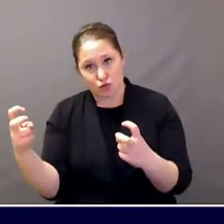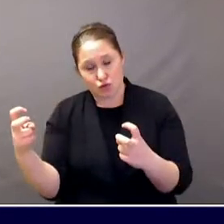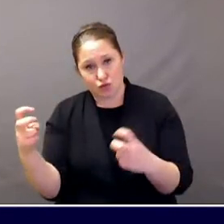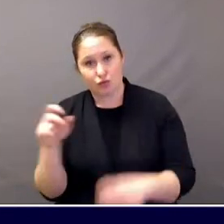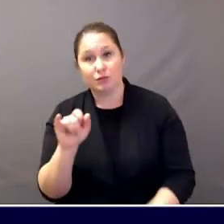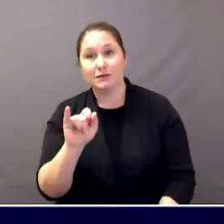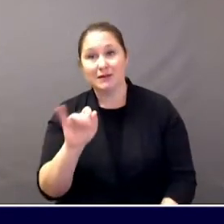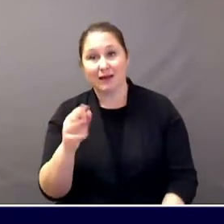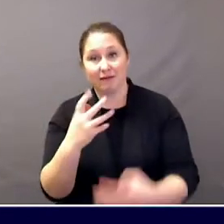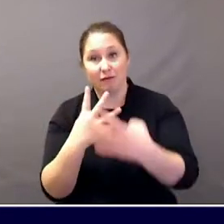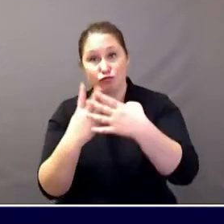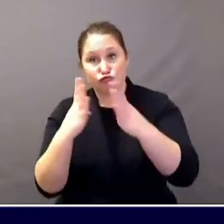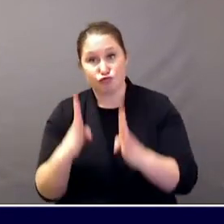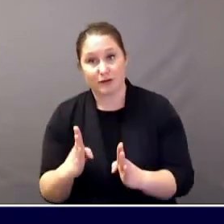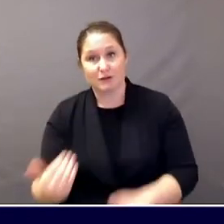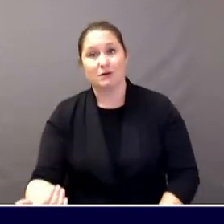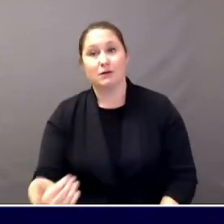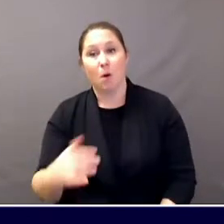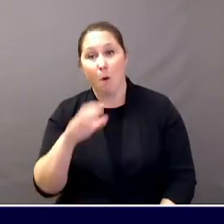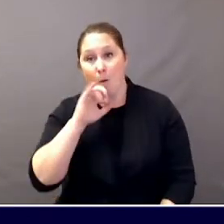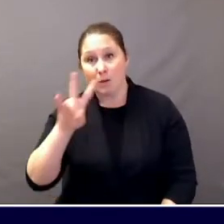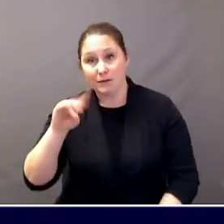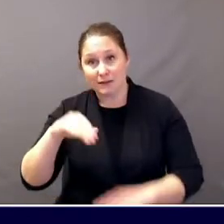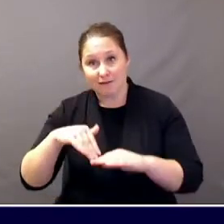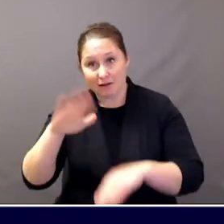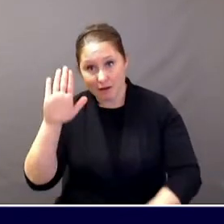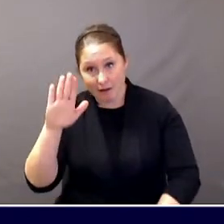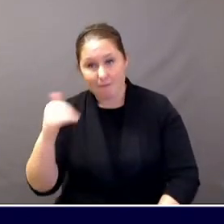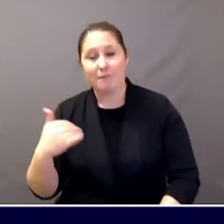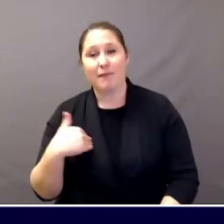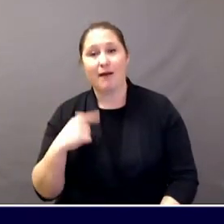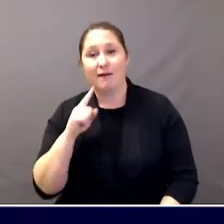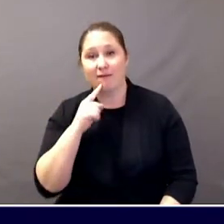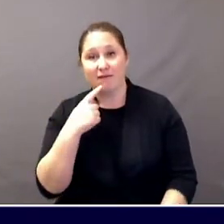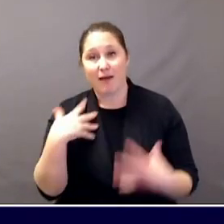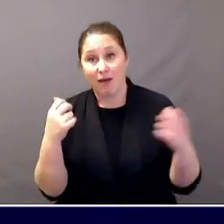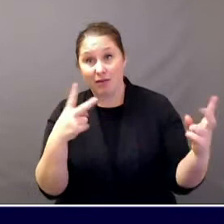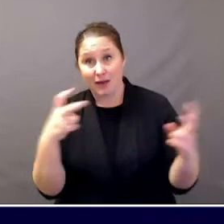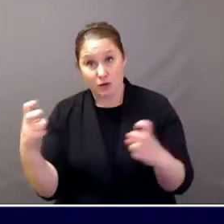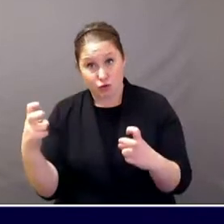specific categories be included in that phase as well? They may.